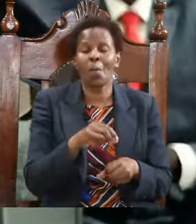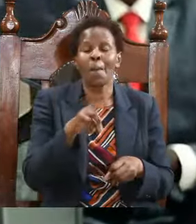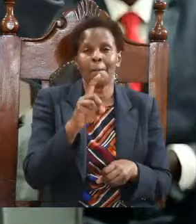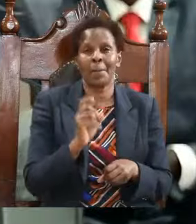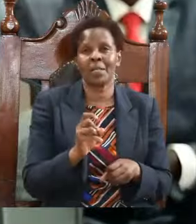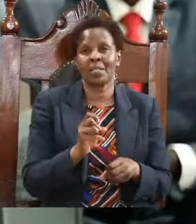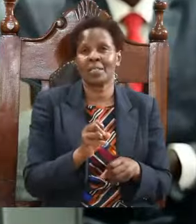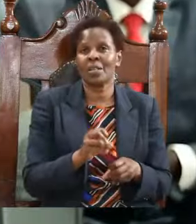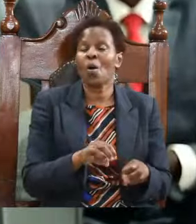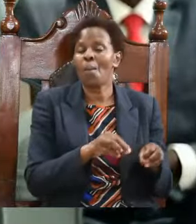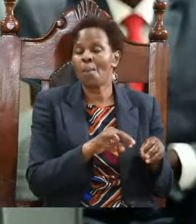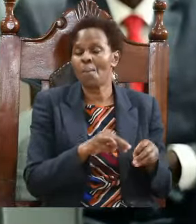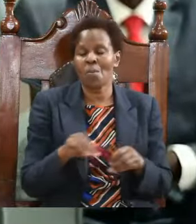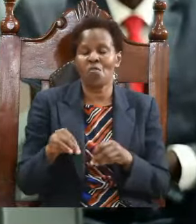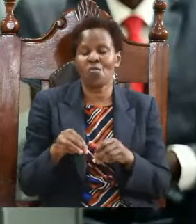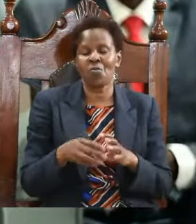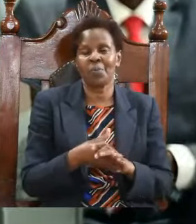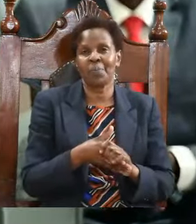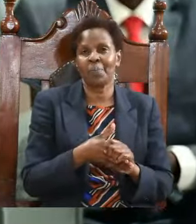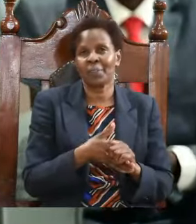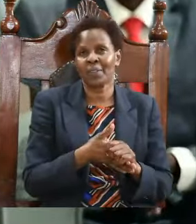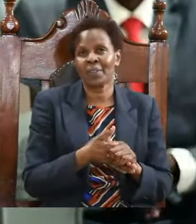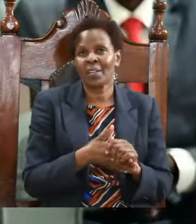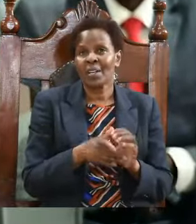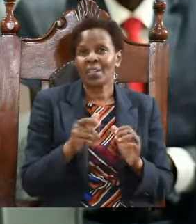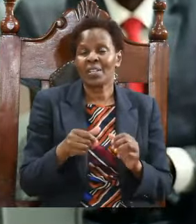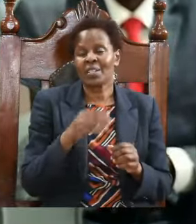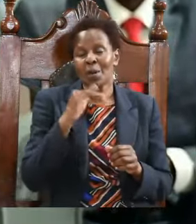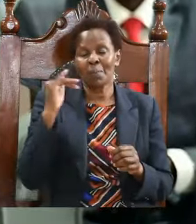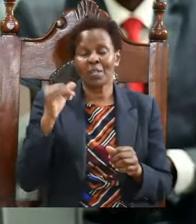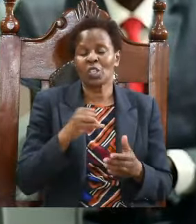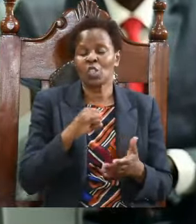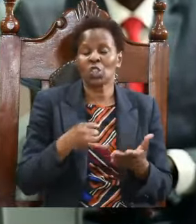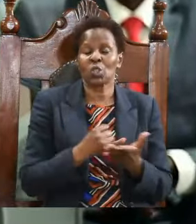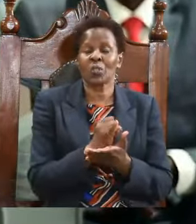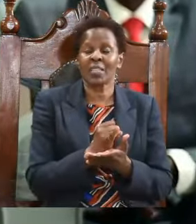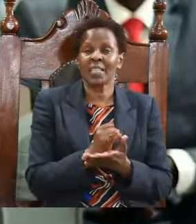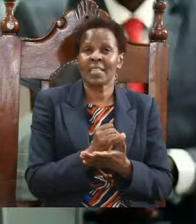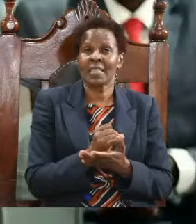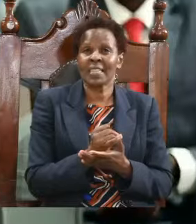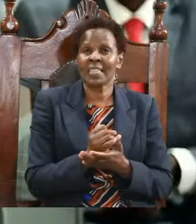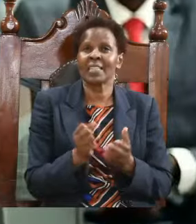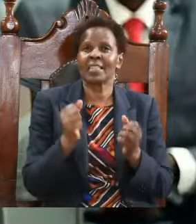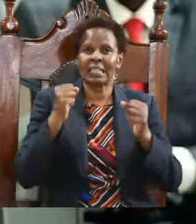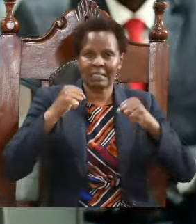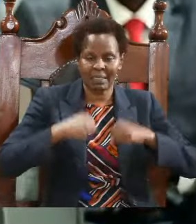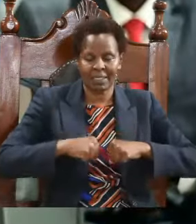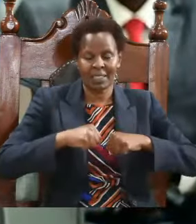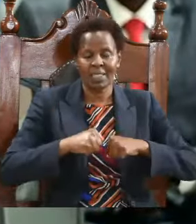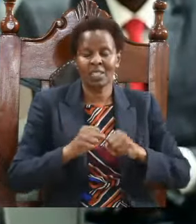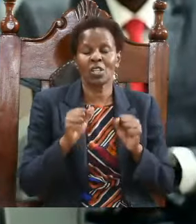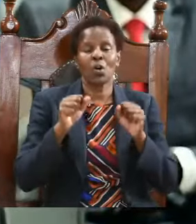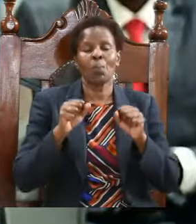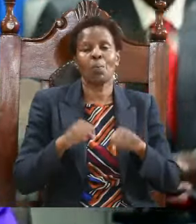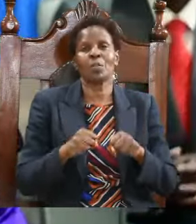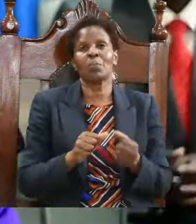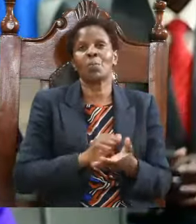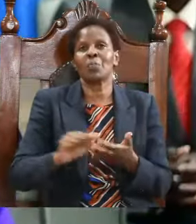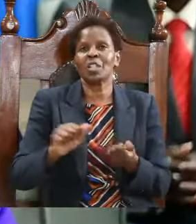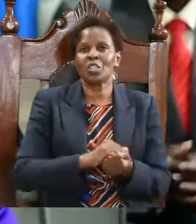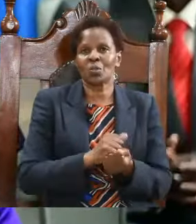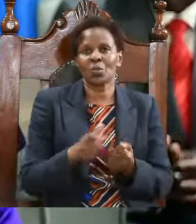This man, Joshua, after he agreed that they can conquer these